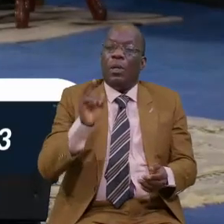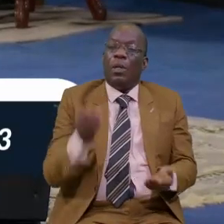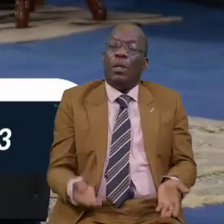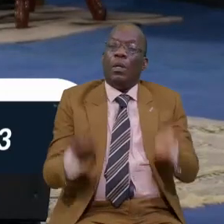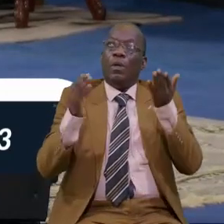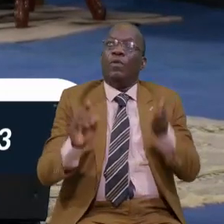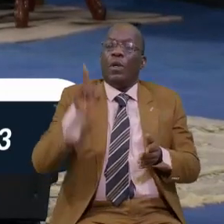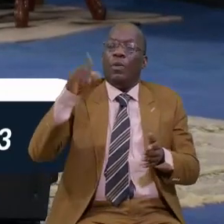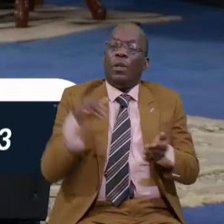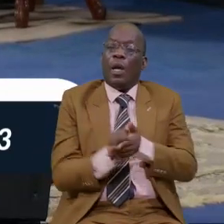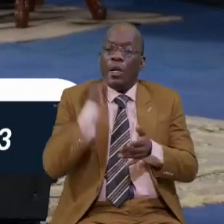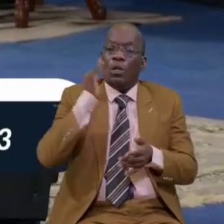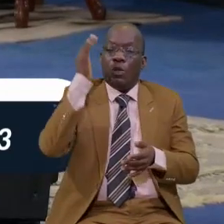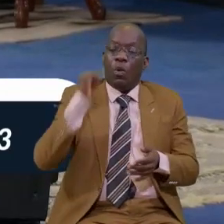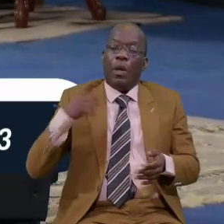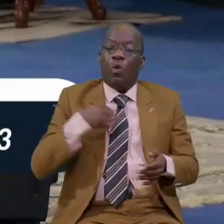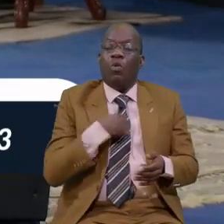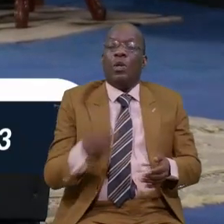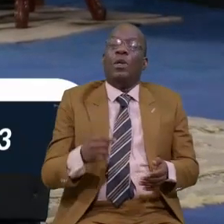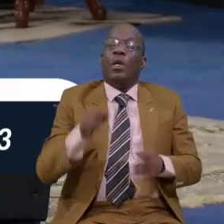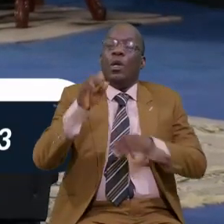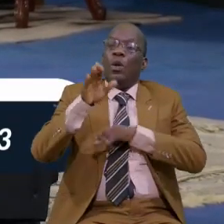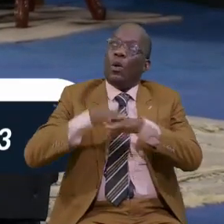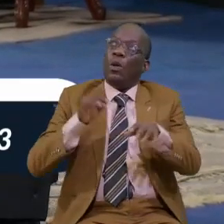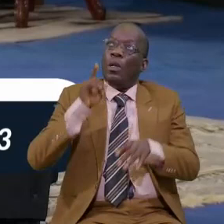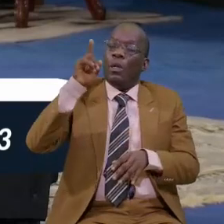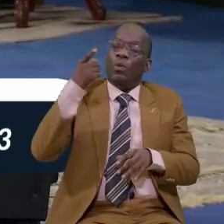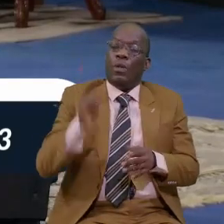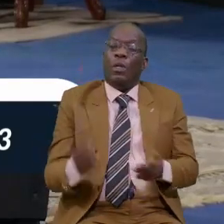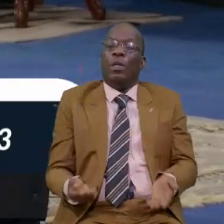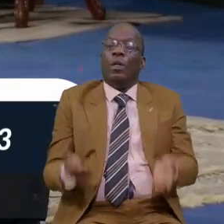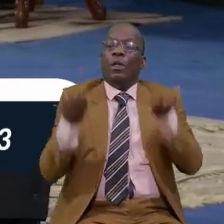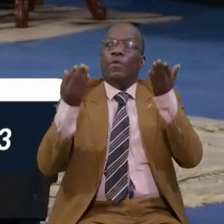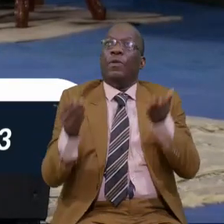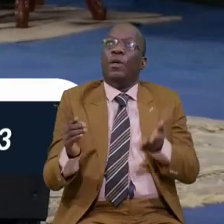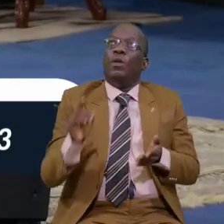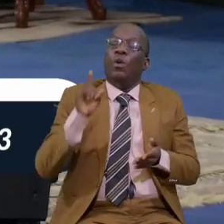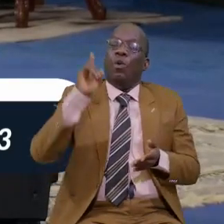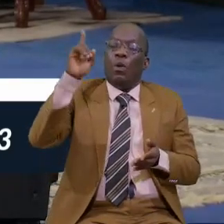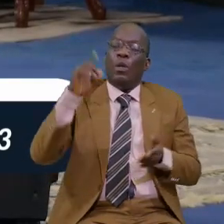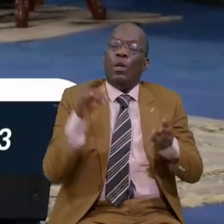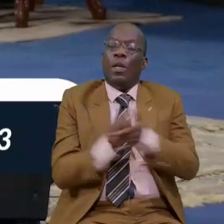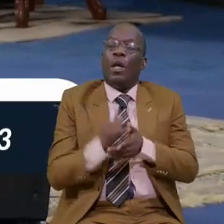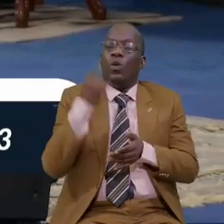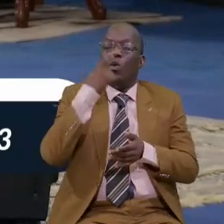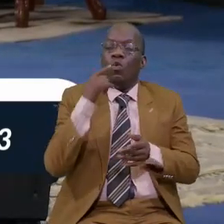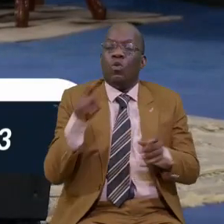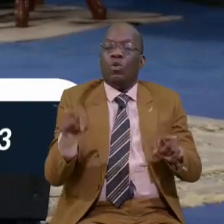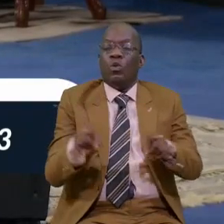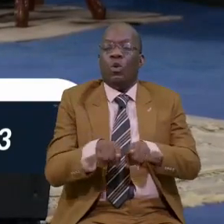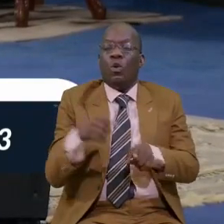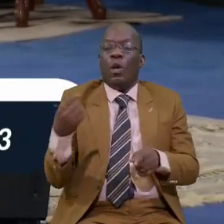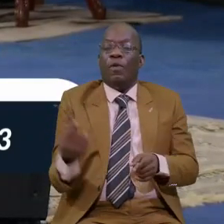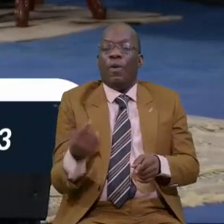the uplifted one. In verse 15, it says that whosoever believeth in